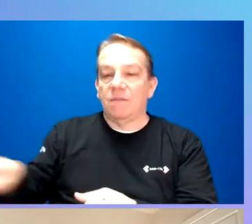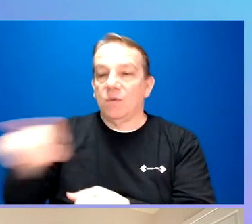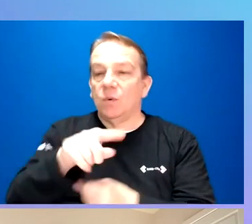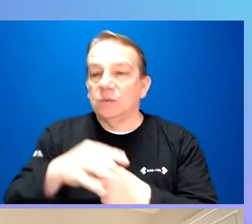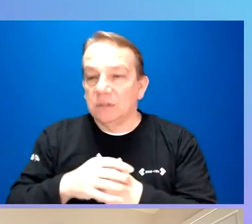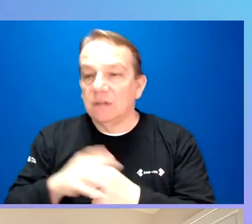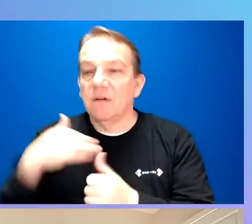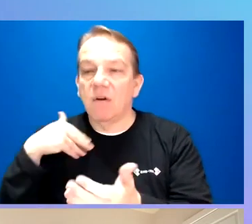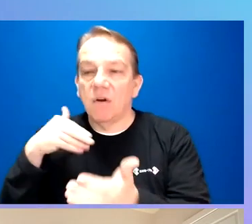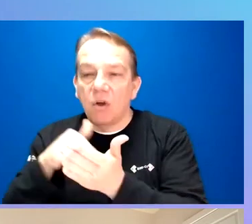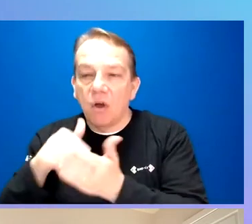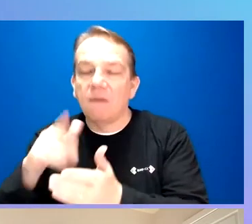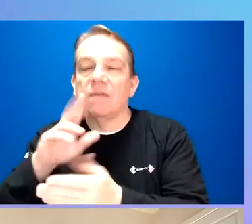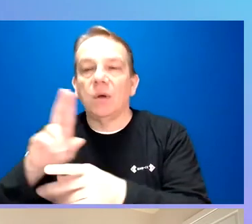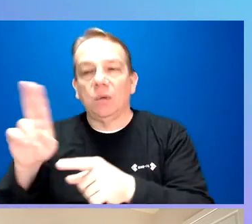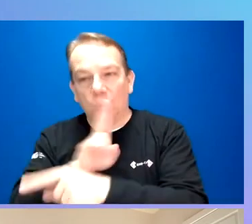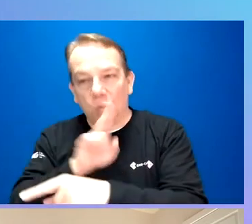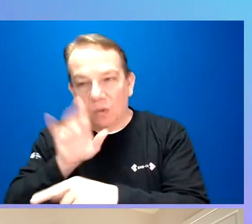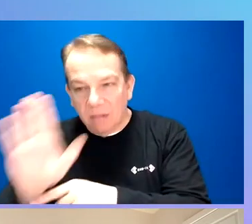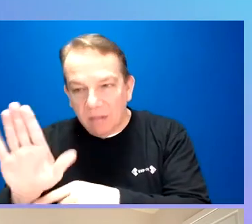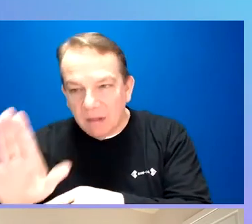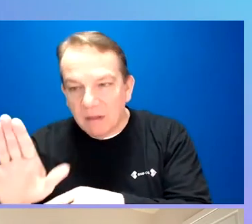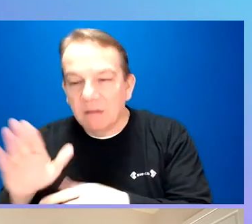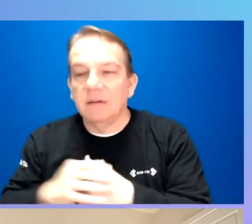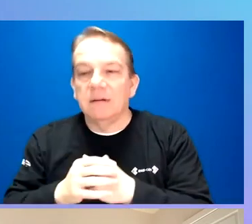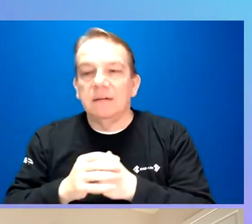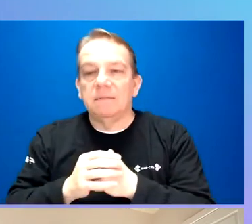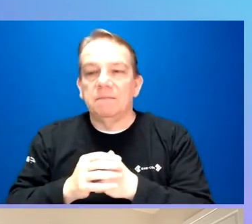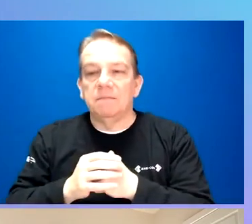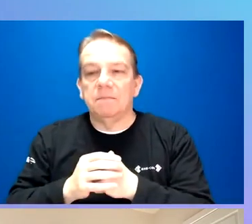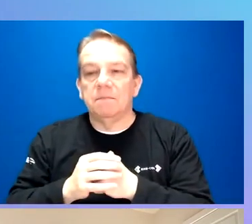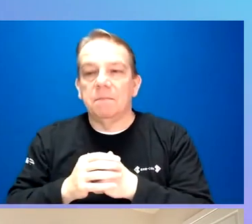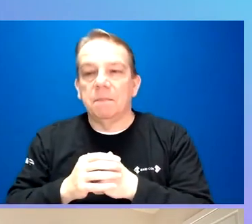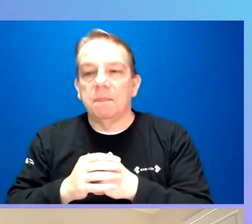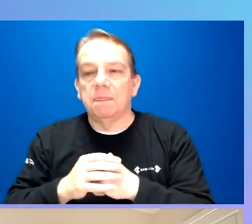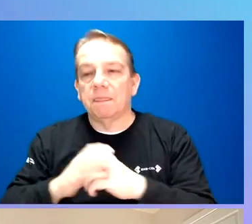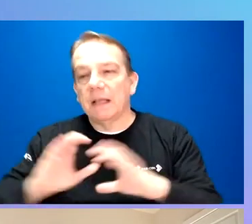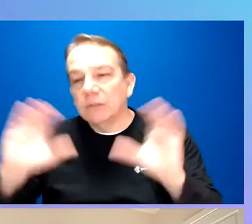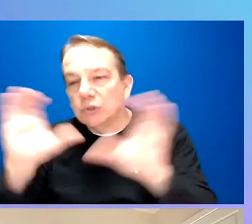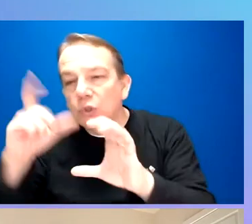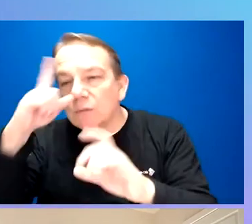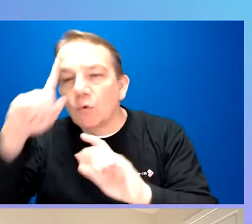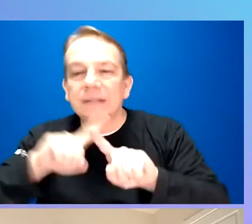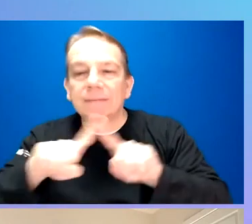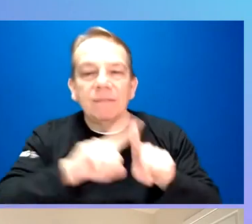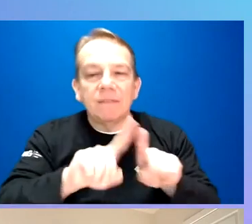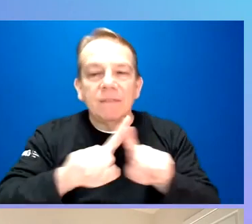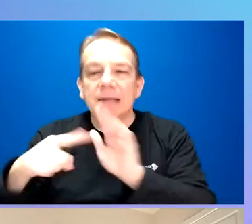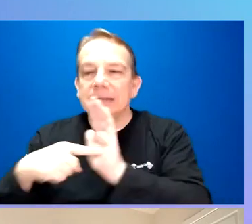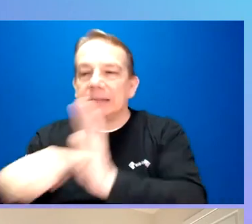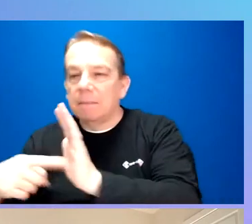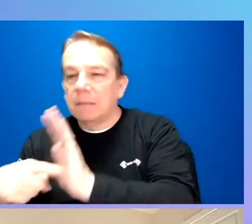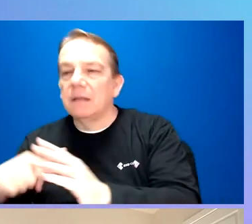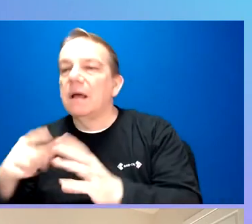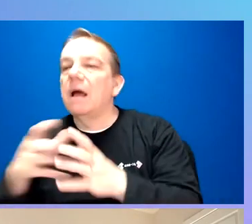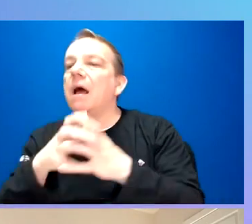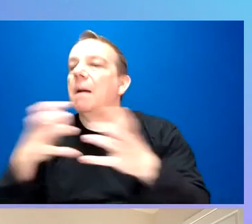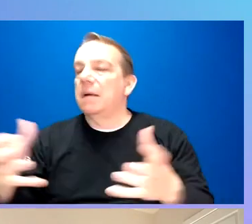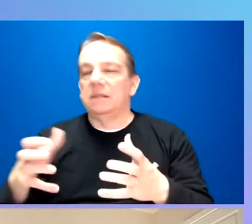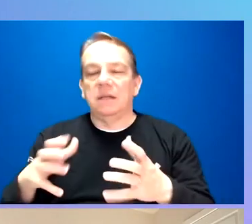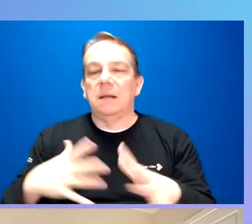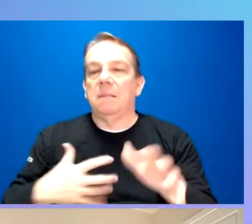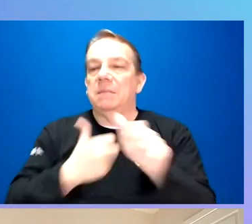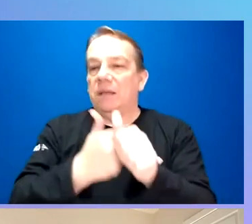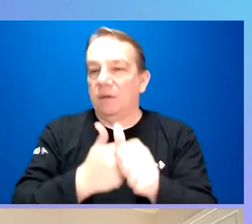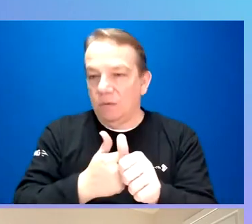very often go to their repositories to search for examples, and it is very much updated with